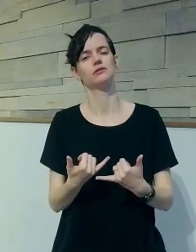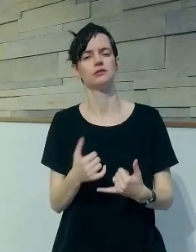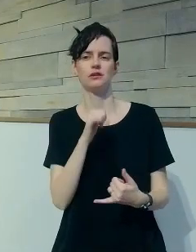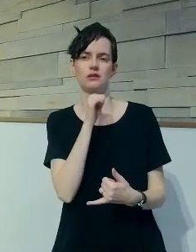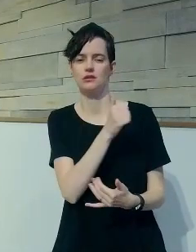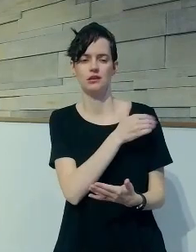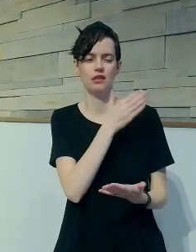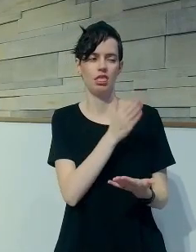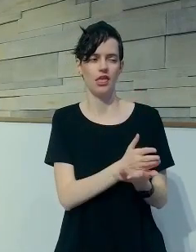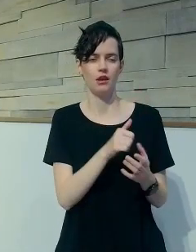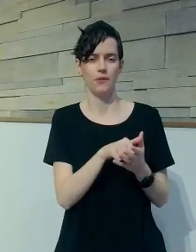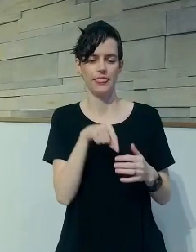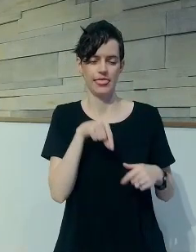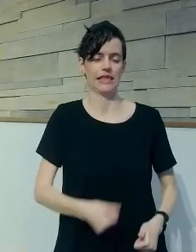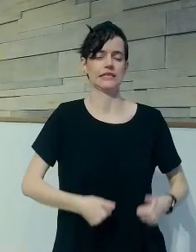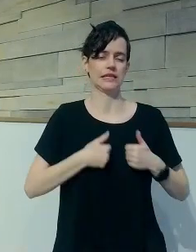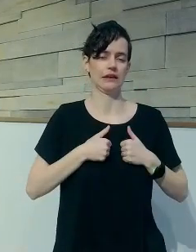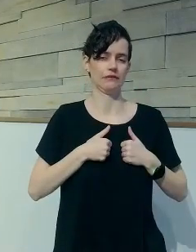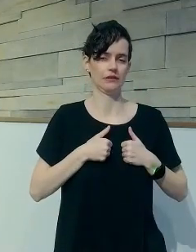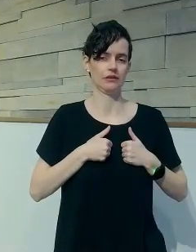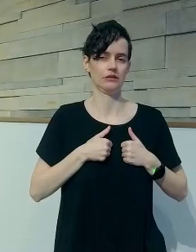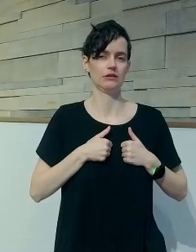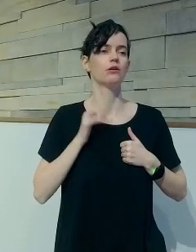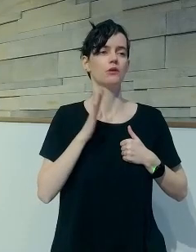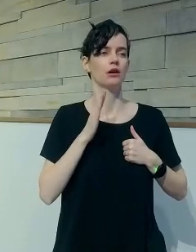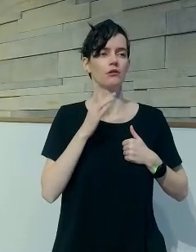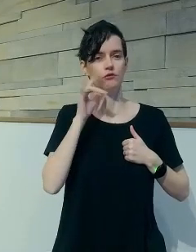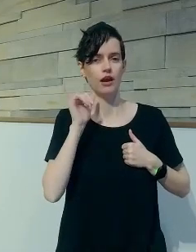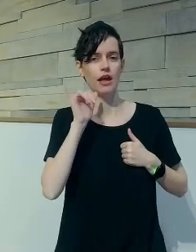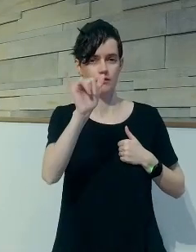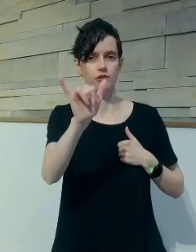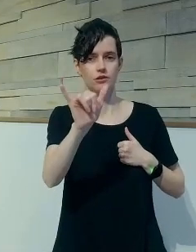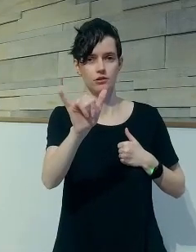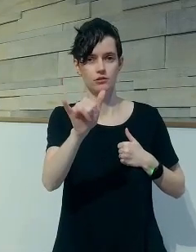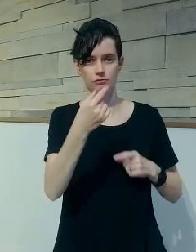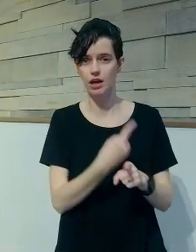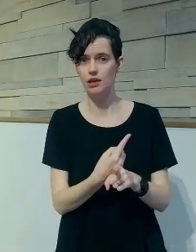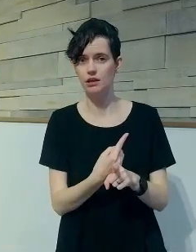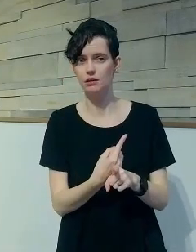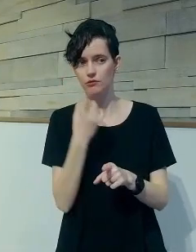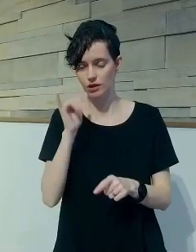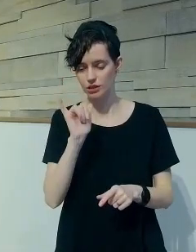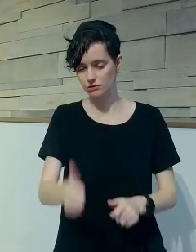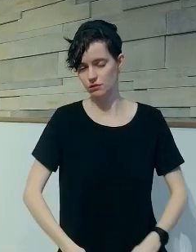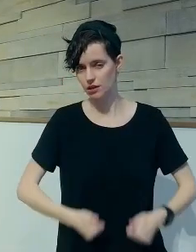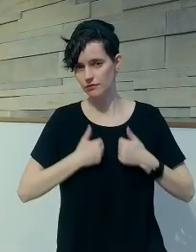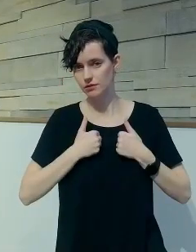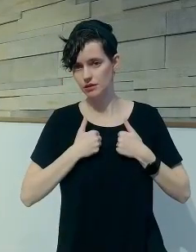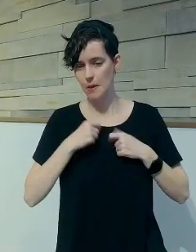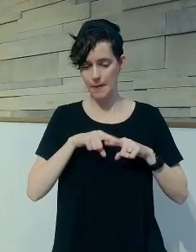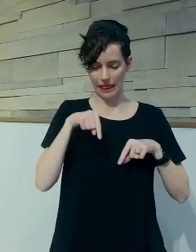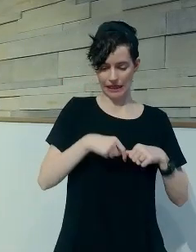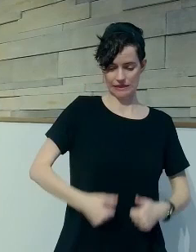doesn't end with this life that we live now, that it's going to go for all eternity, isn't it? For eternal life. That